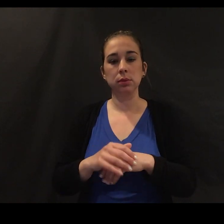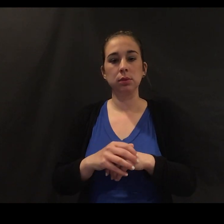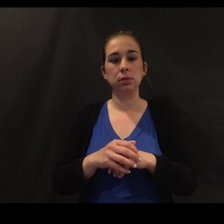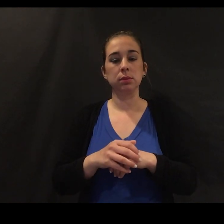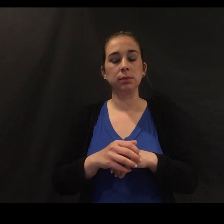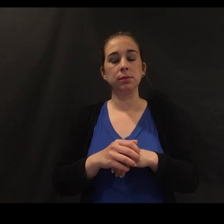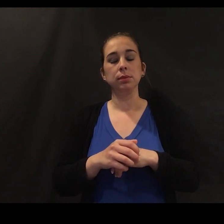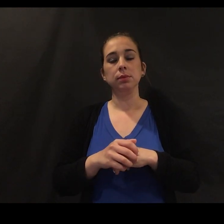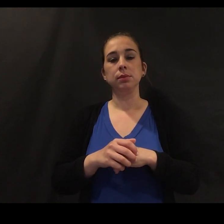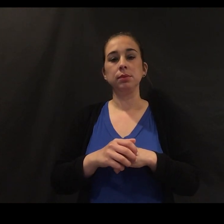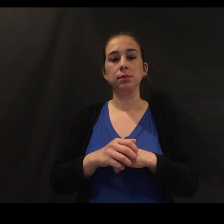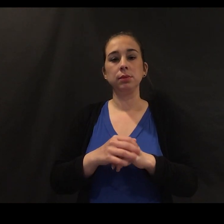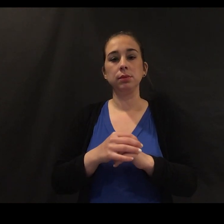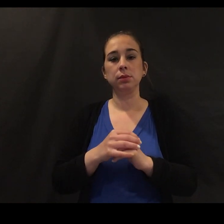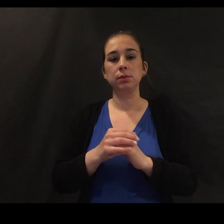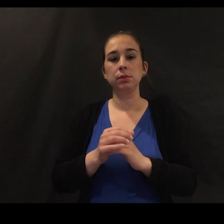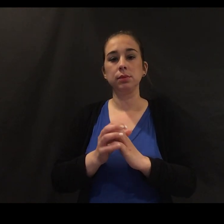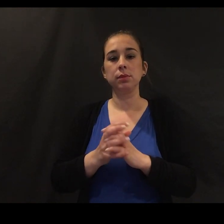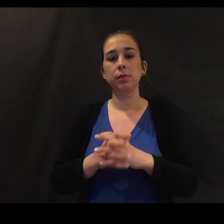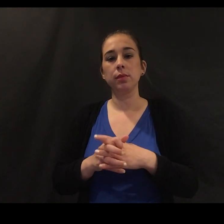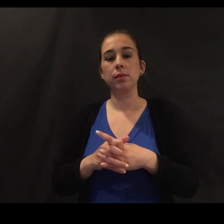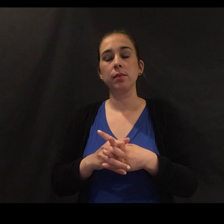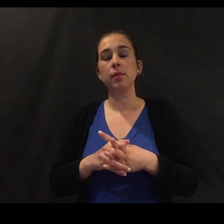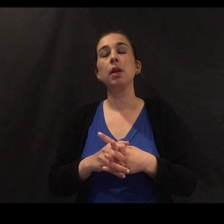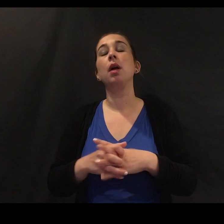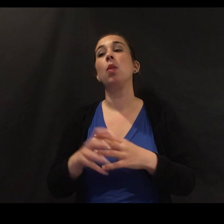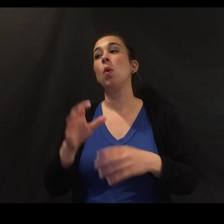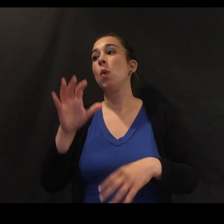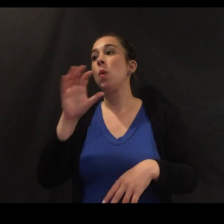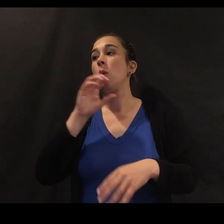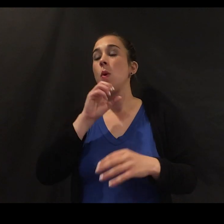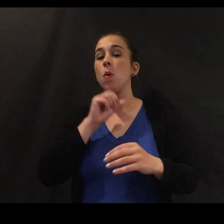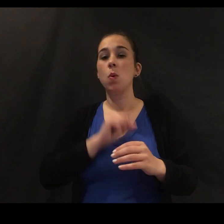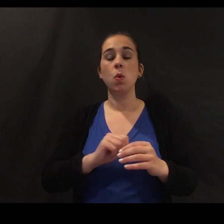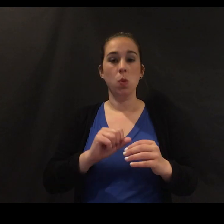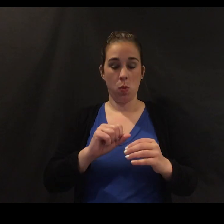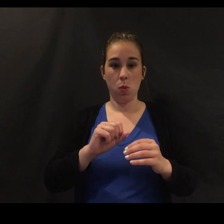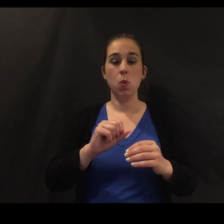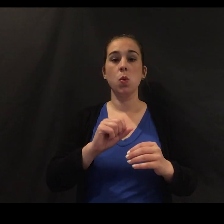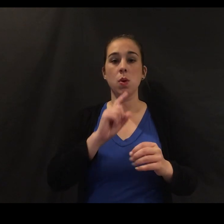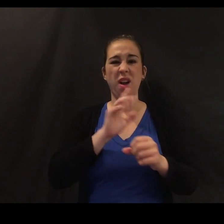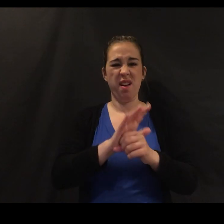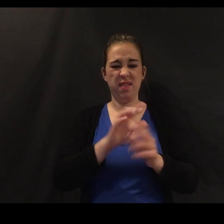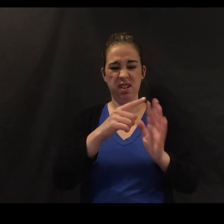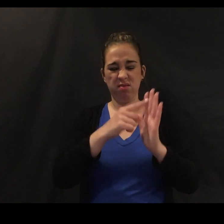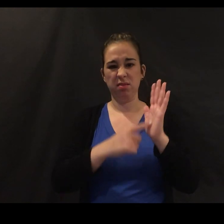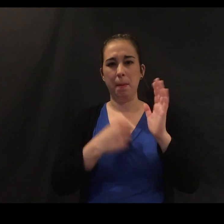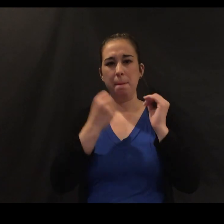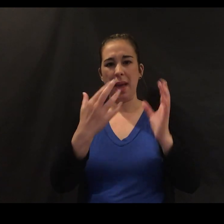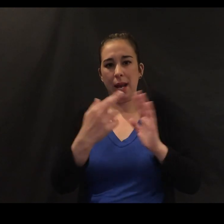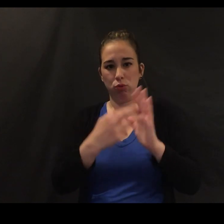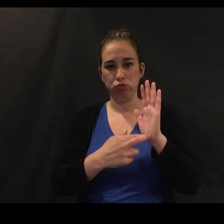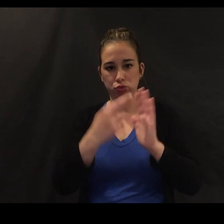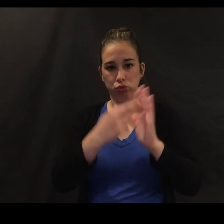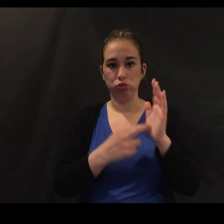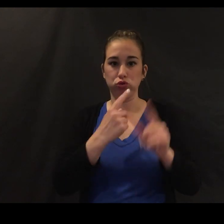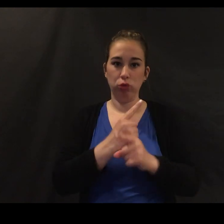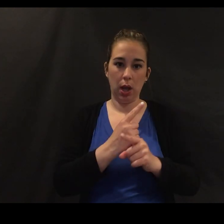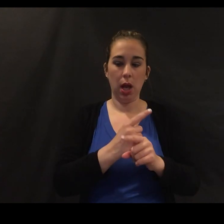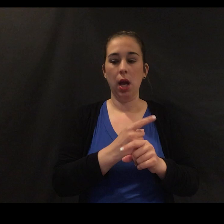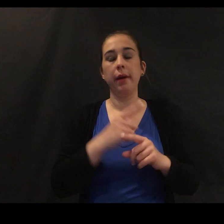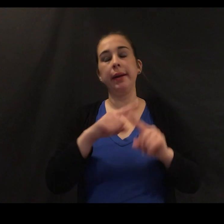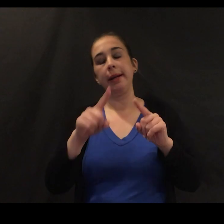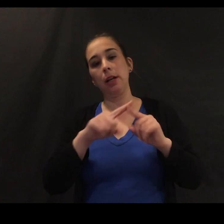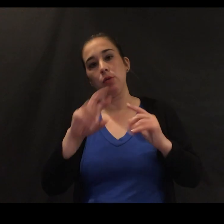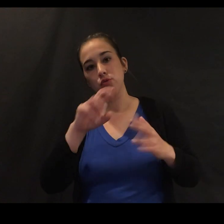In the old covenant, there were a whole bunch of rules, right? Right, right. All the rules of what you're supposed to do,